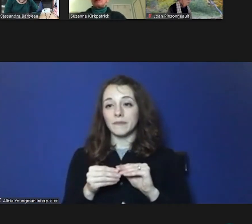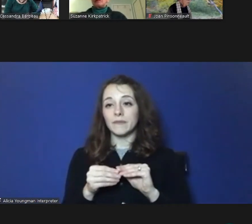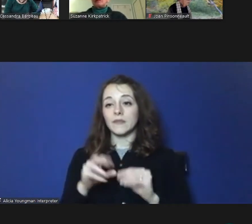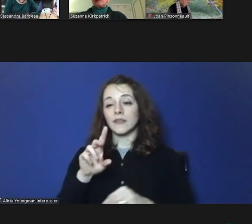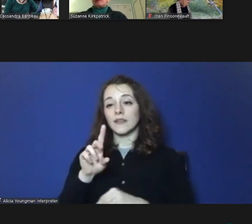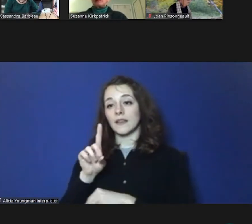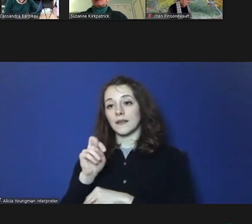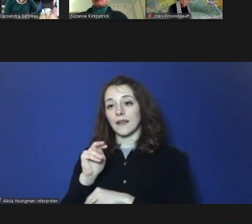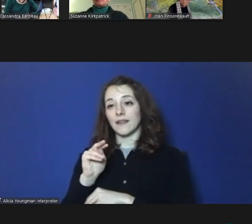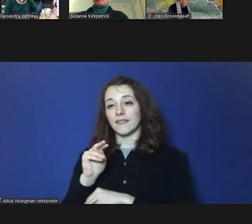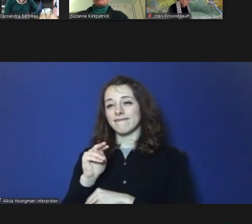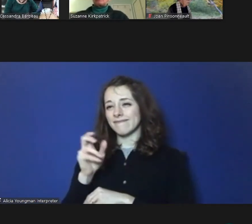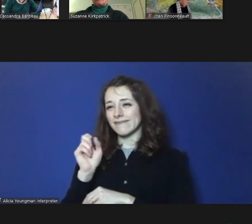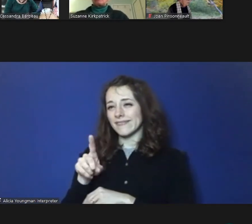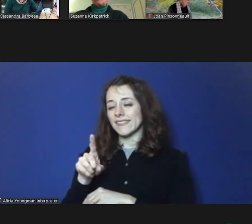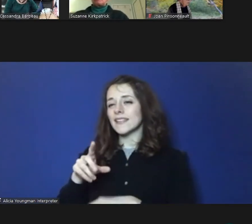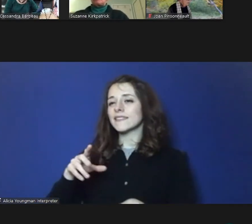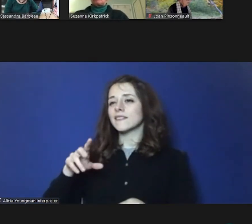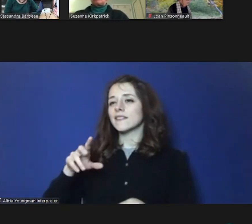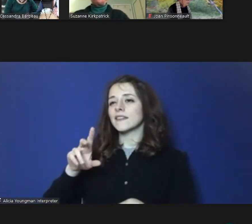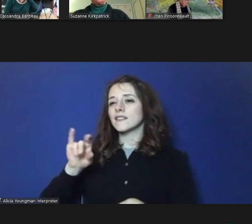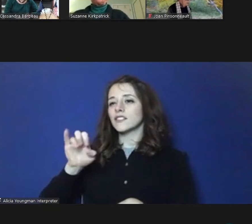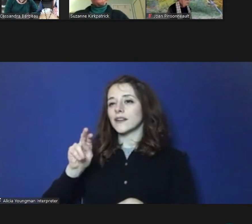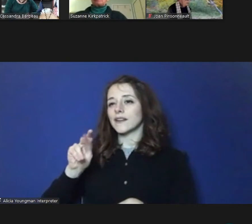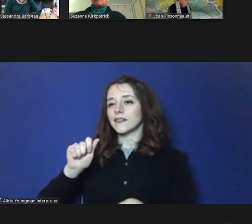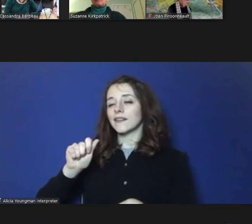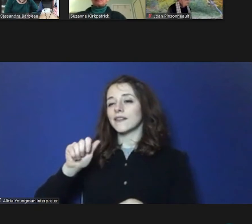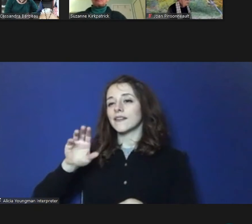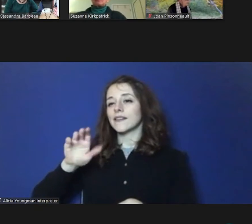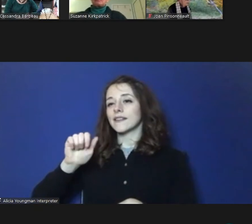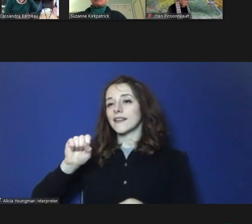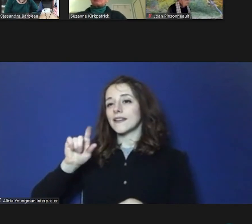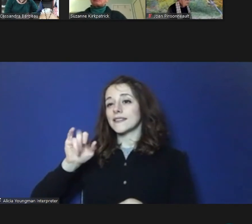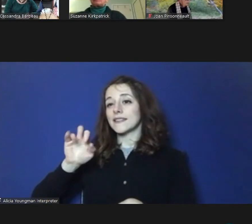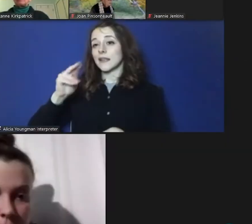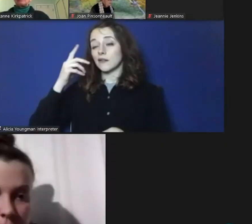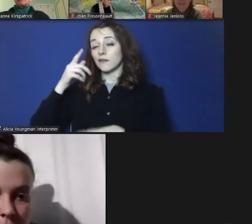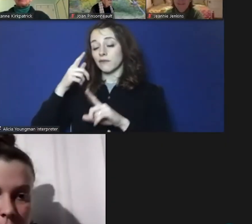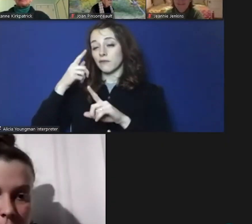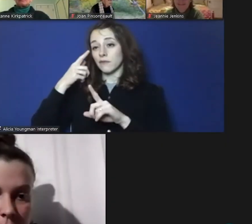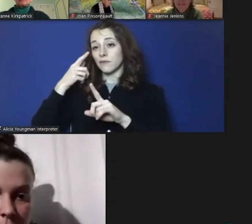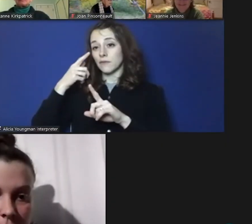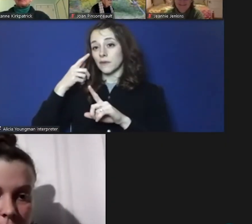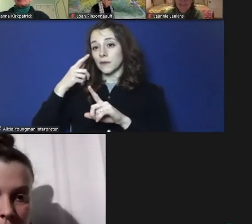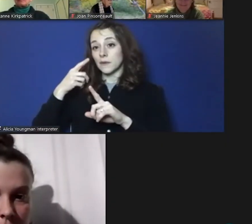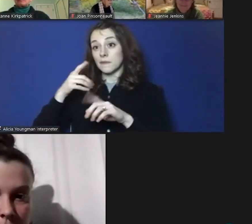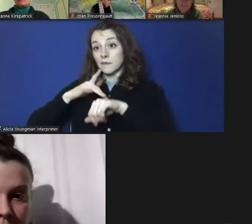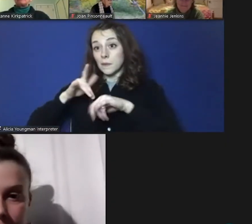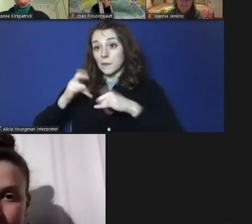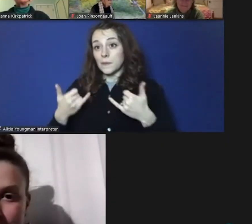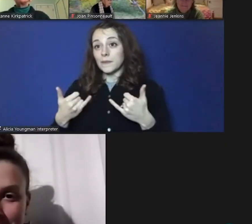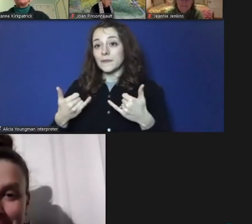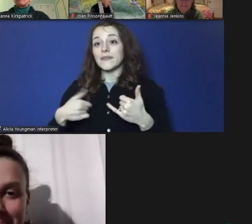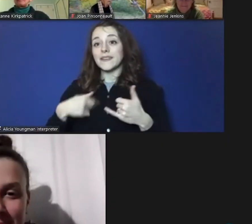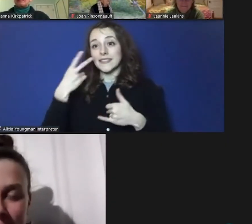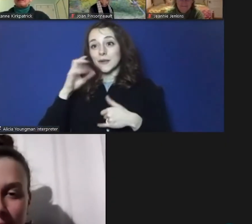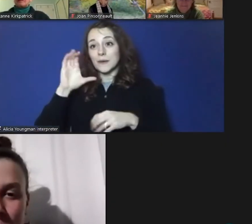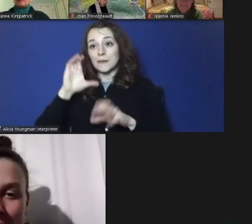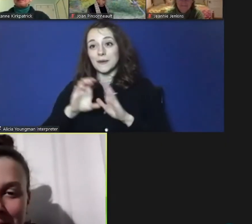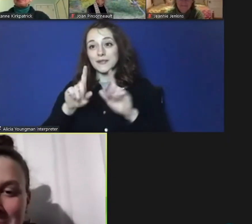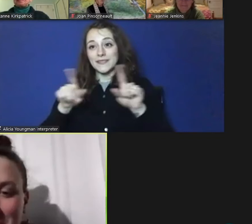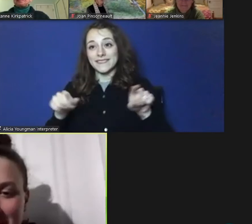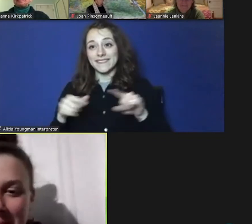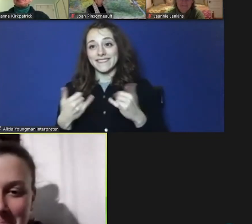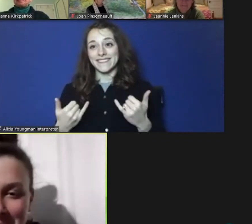Don, is Jenna Caslin from the Bennington County Association Against Child Abuse available? I see her picture, so I think she